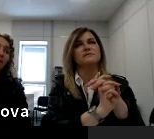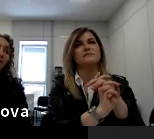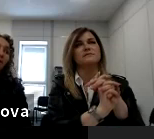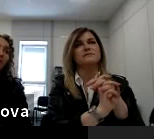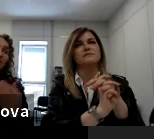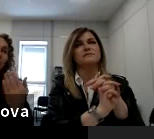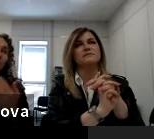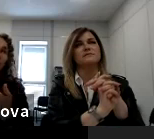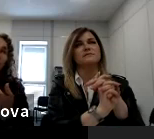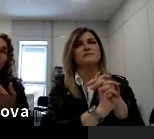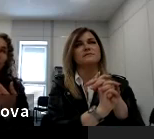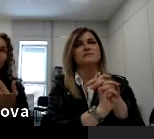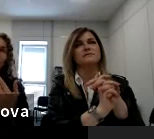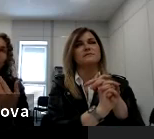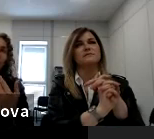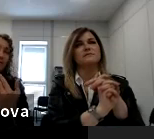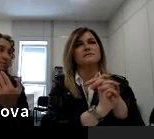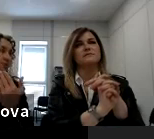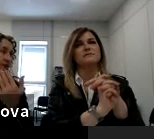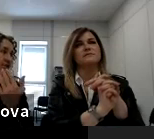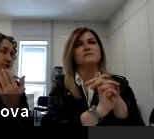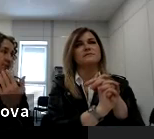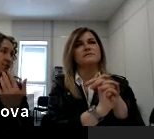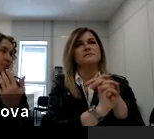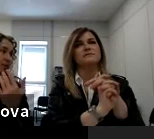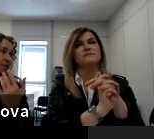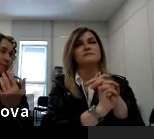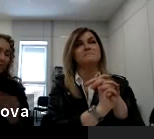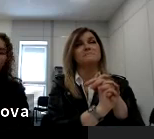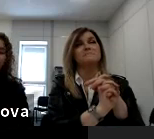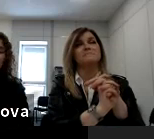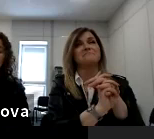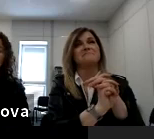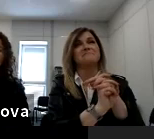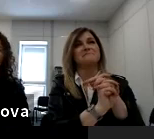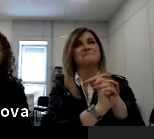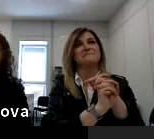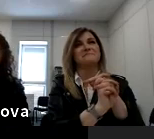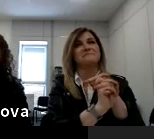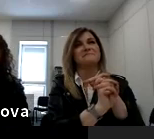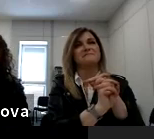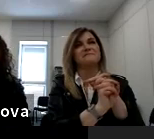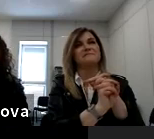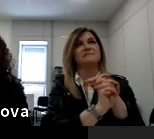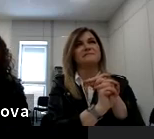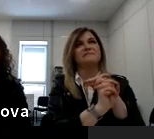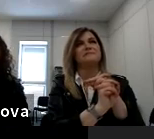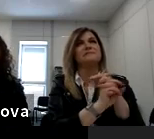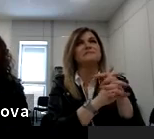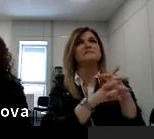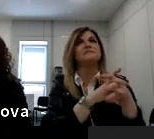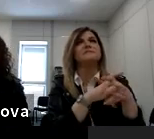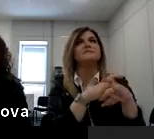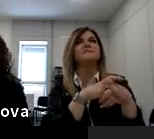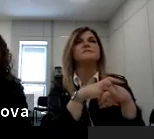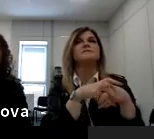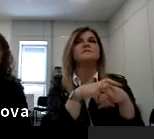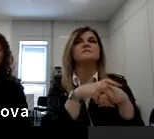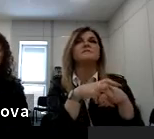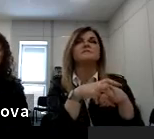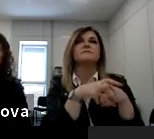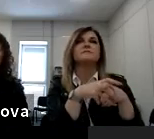the black surface. There is light even on a black surface. It is 180